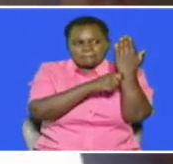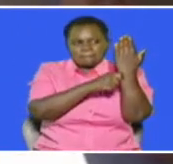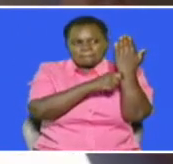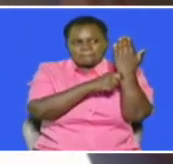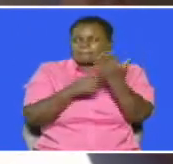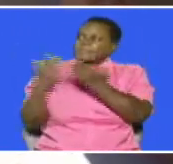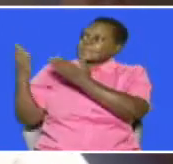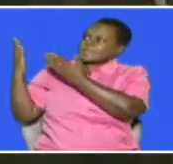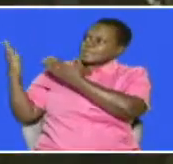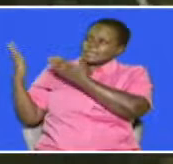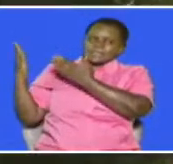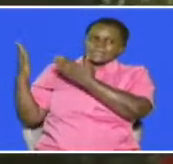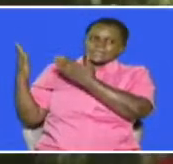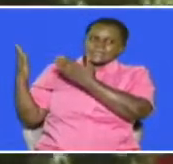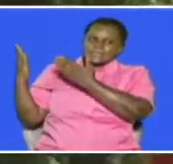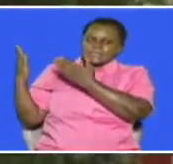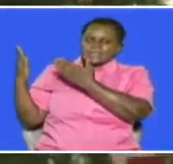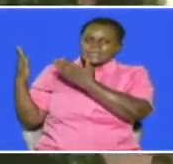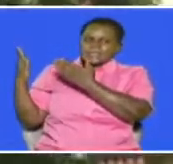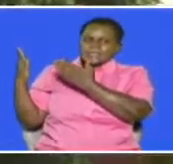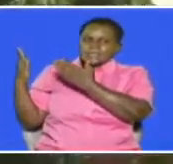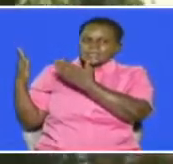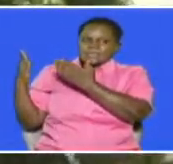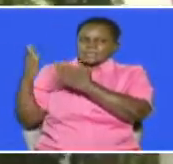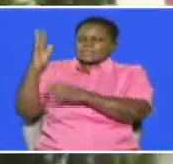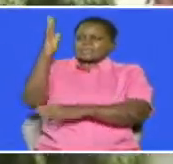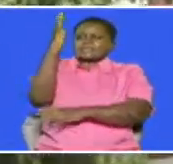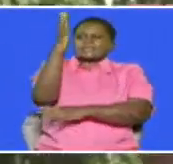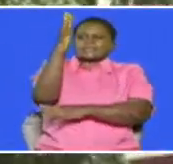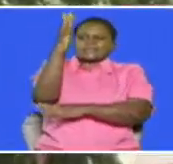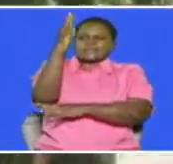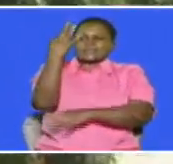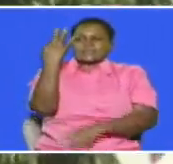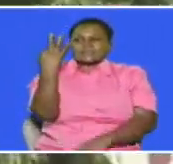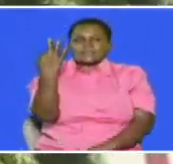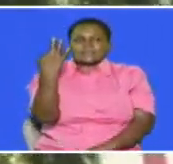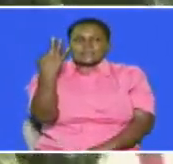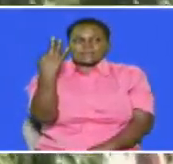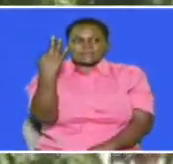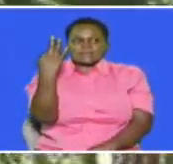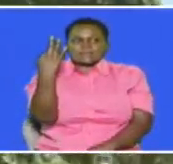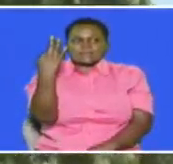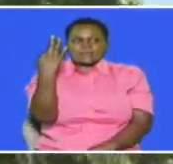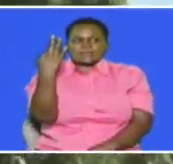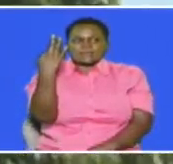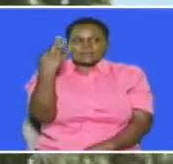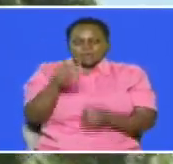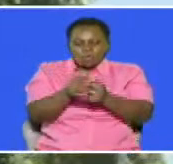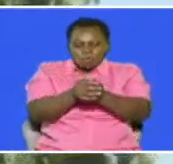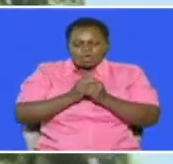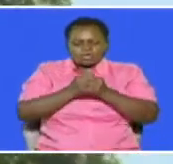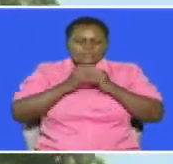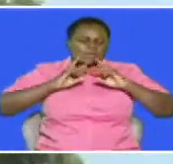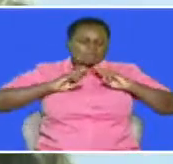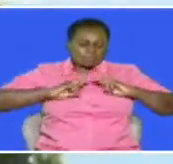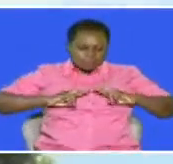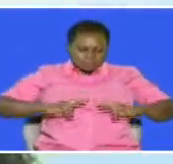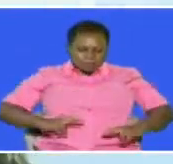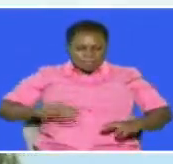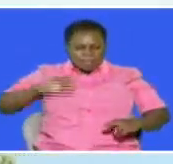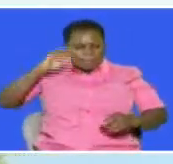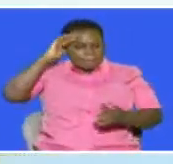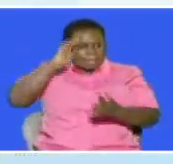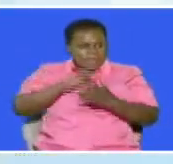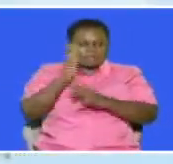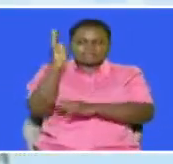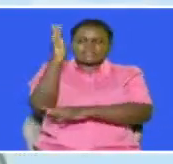this premises. Three huge piper trees in front of the temple provide shade where worshippers relax. Faithful believe